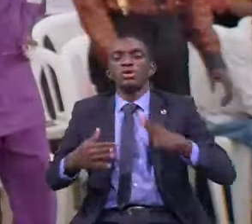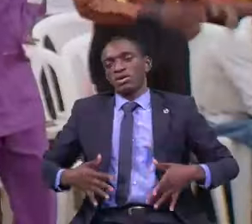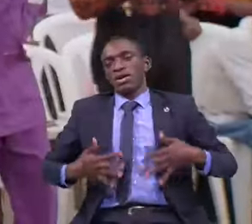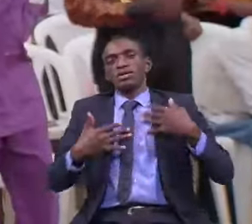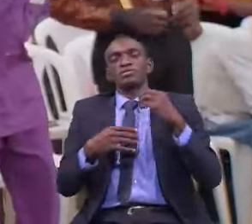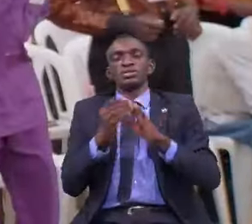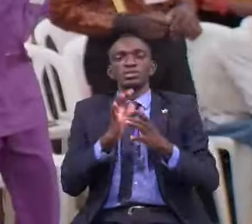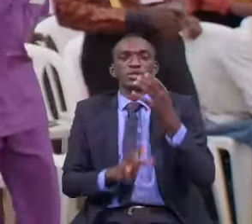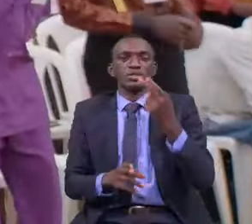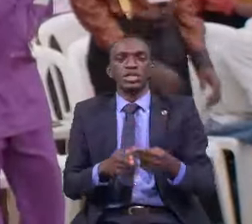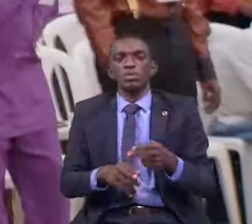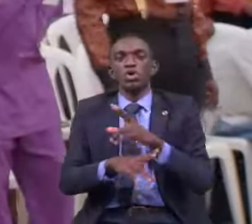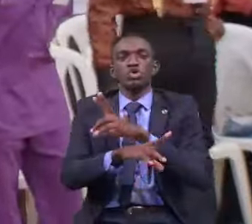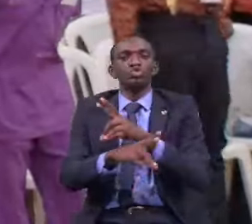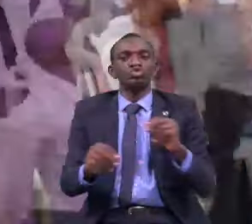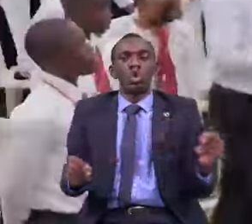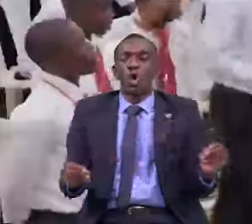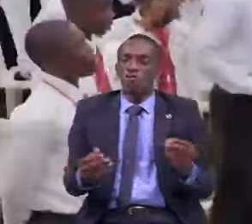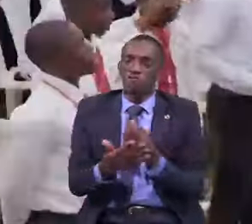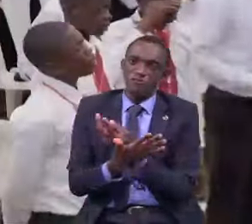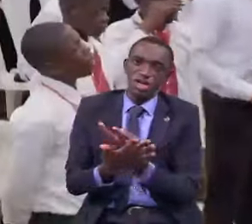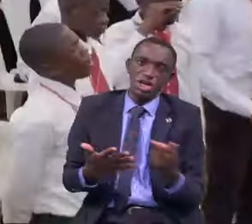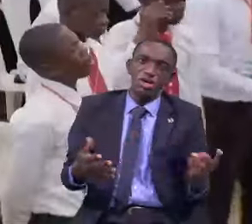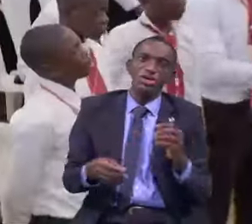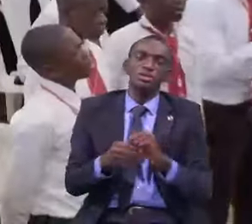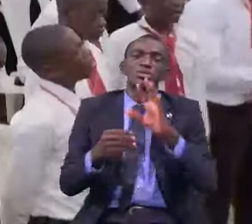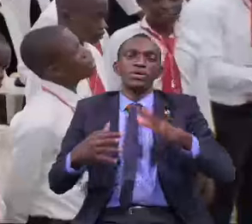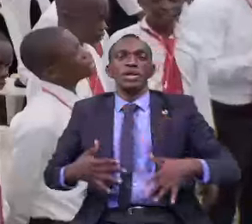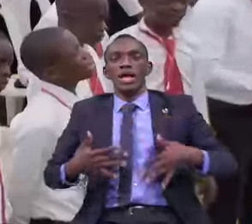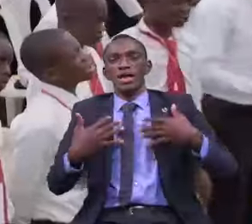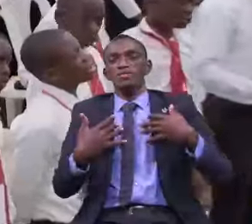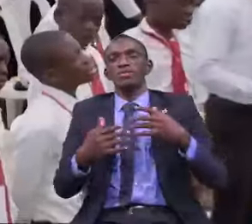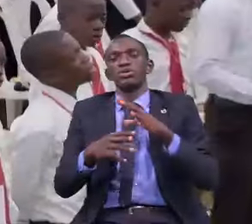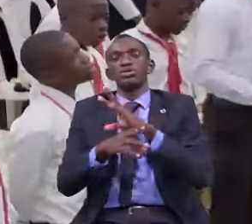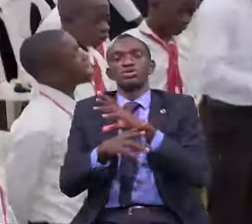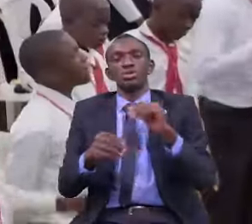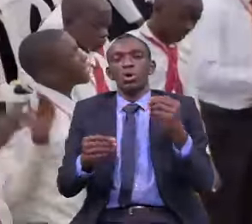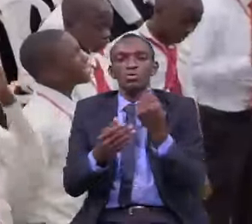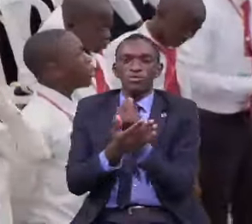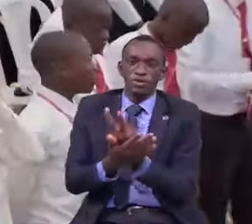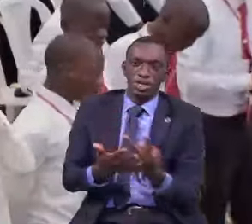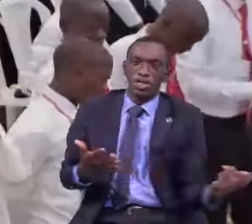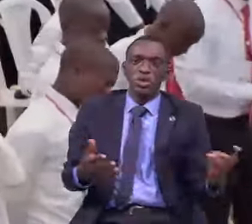No setback in your life. No failure in your life.